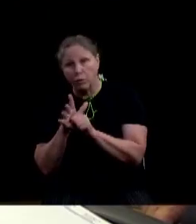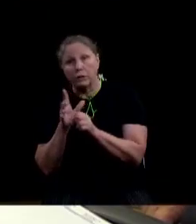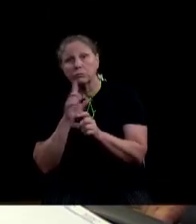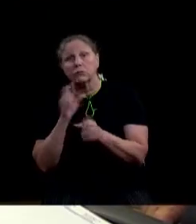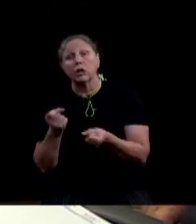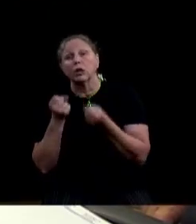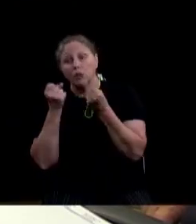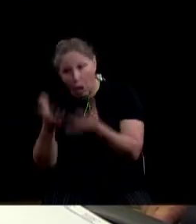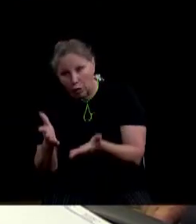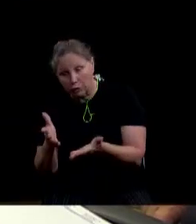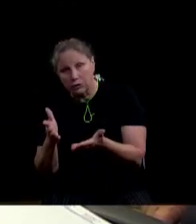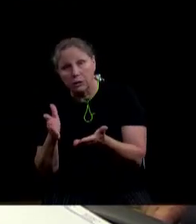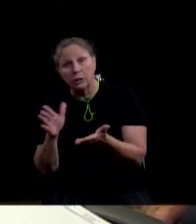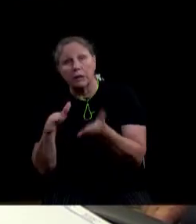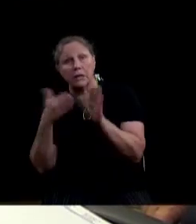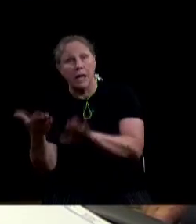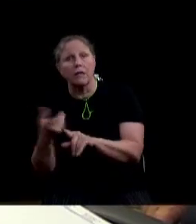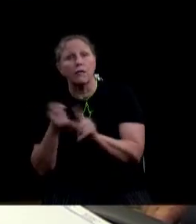and